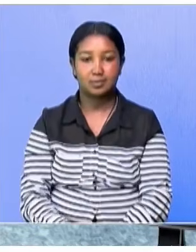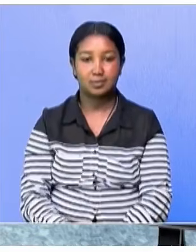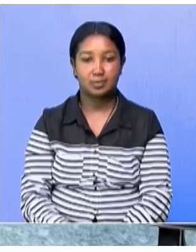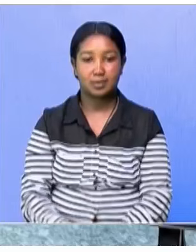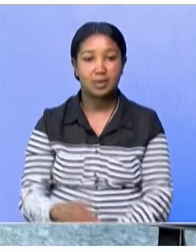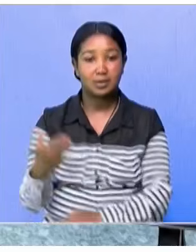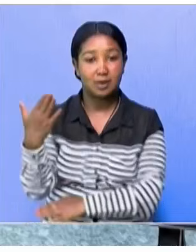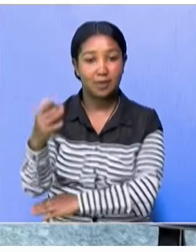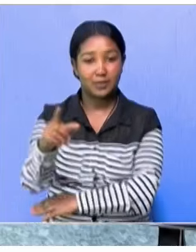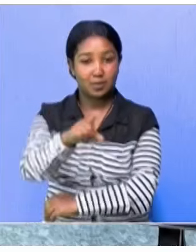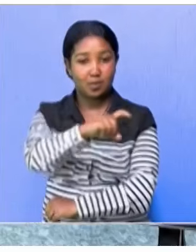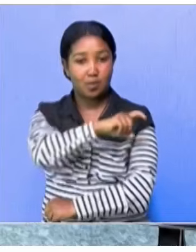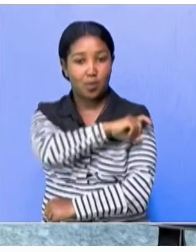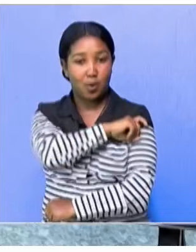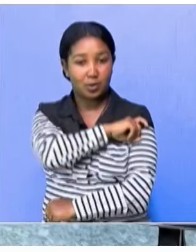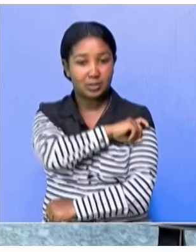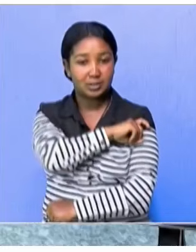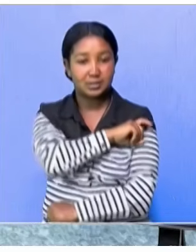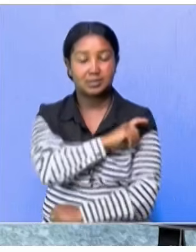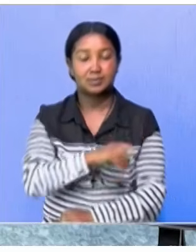police